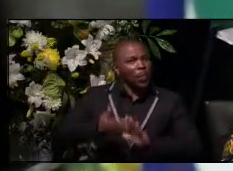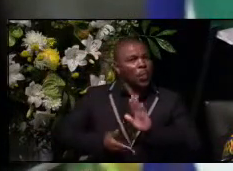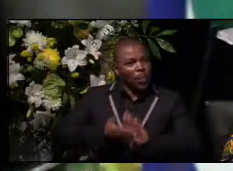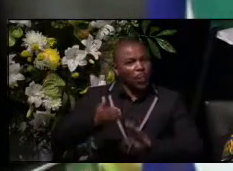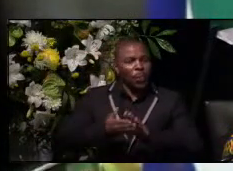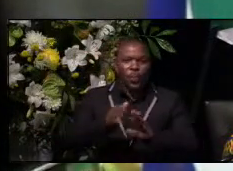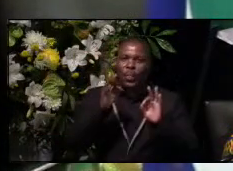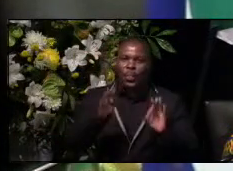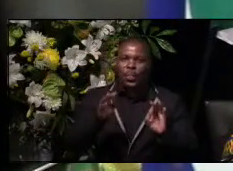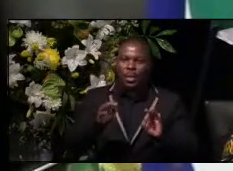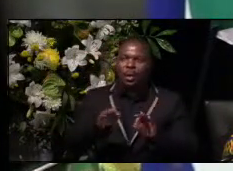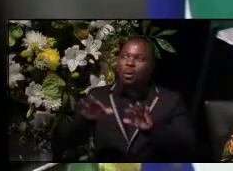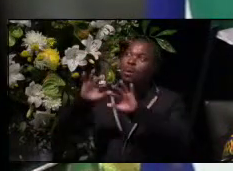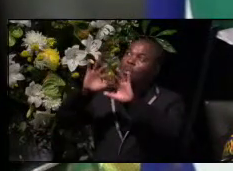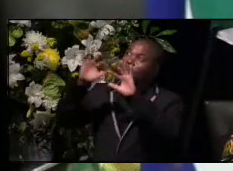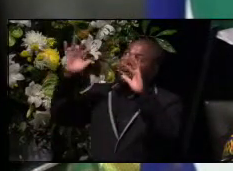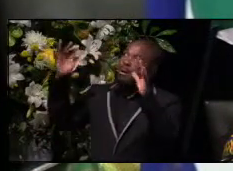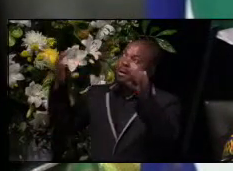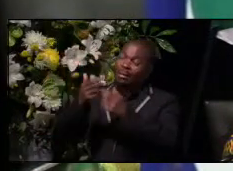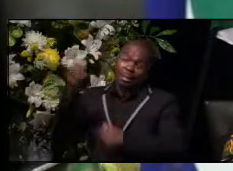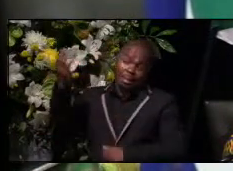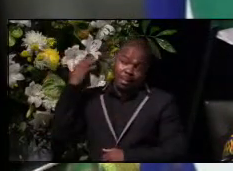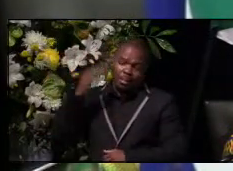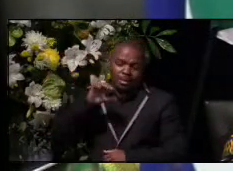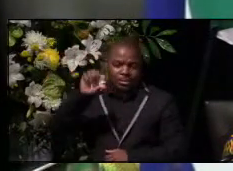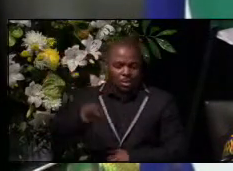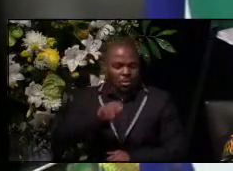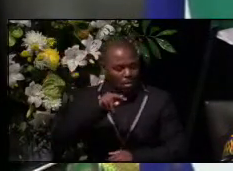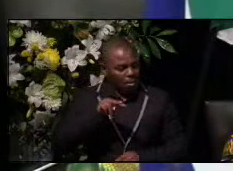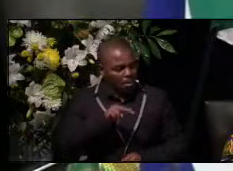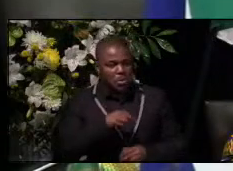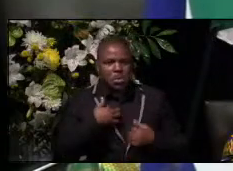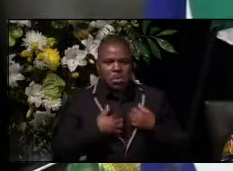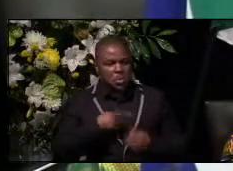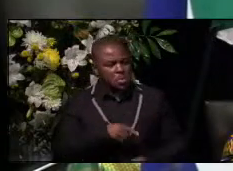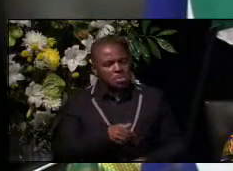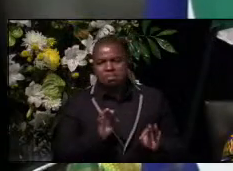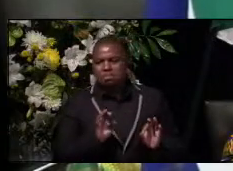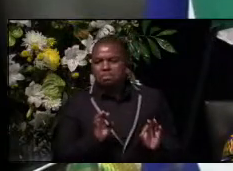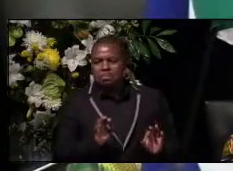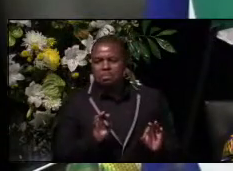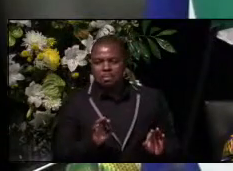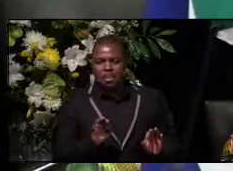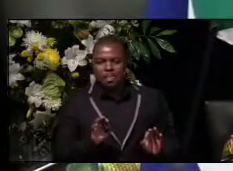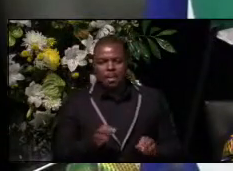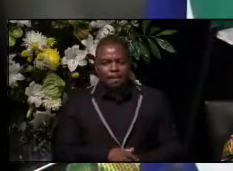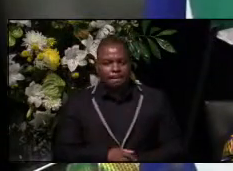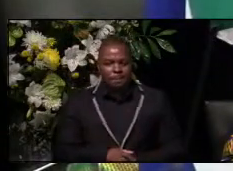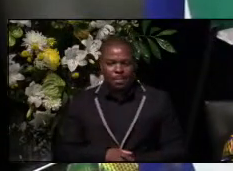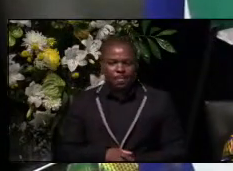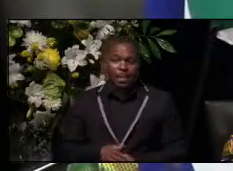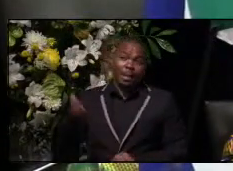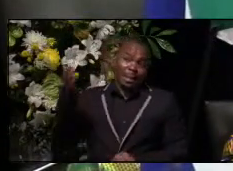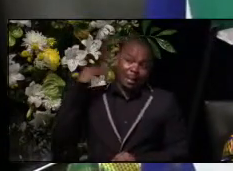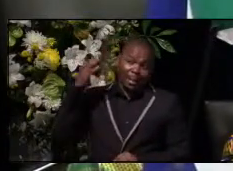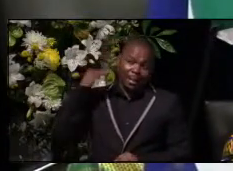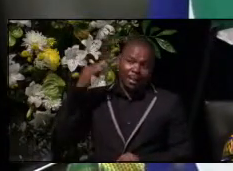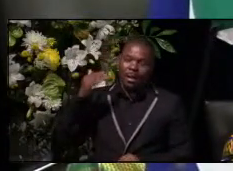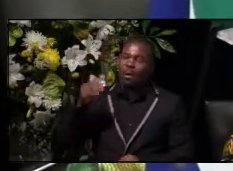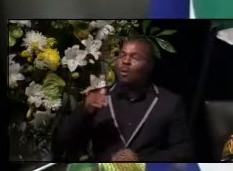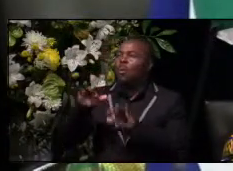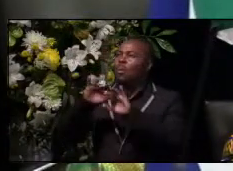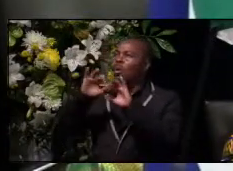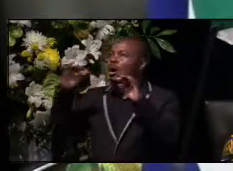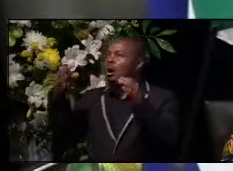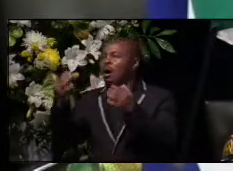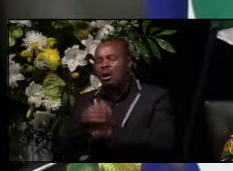we were envied by the world we had moved from being a pariah of the world into